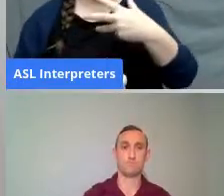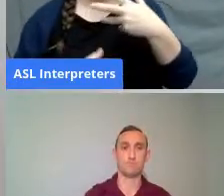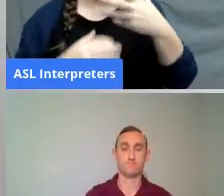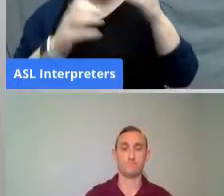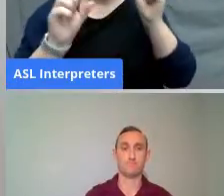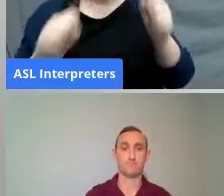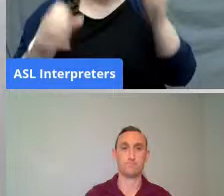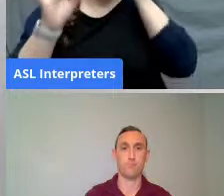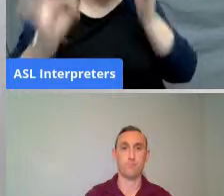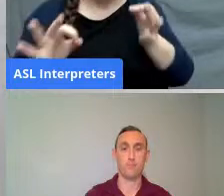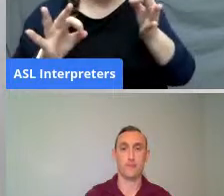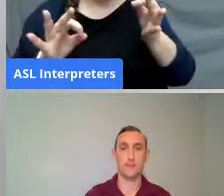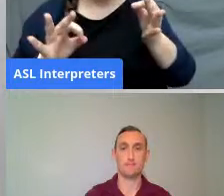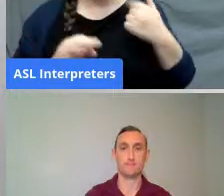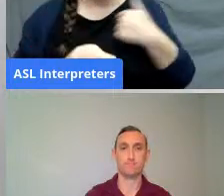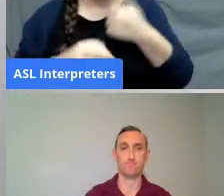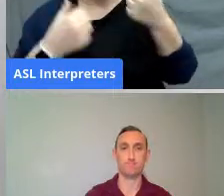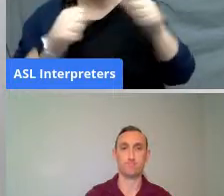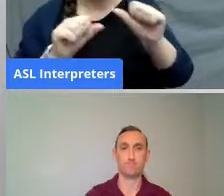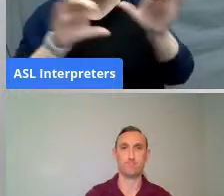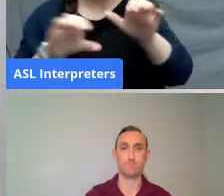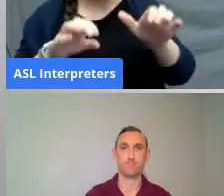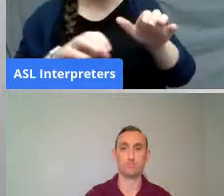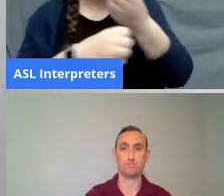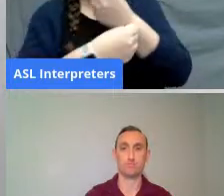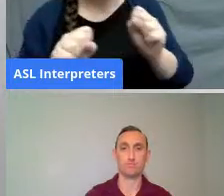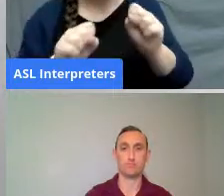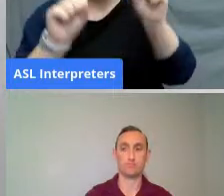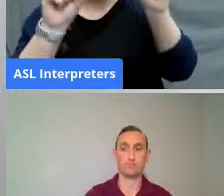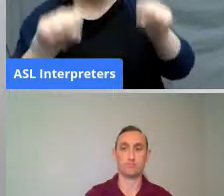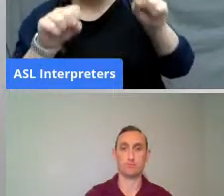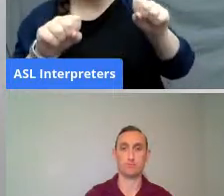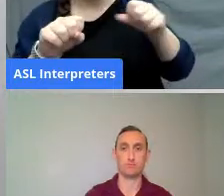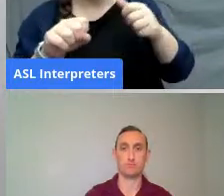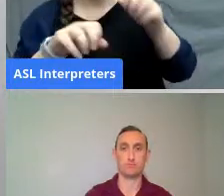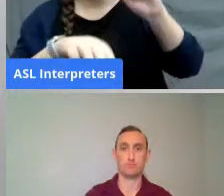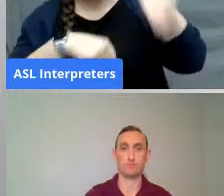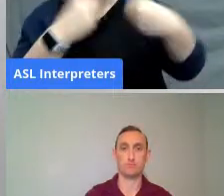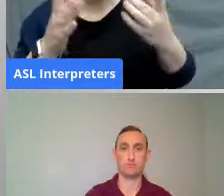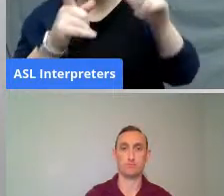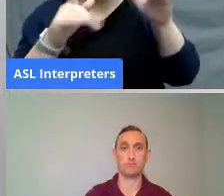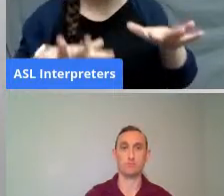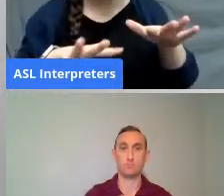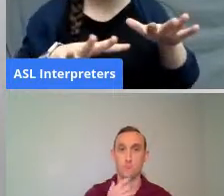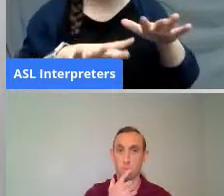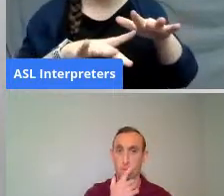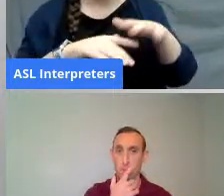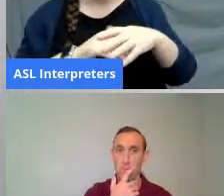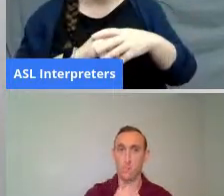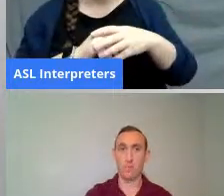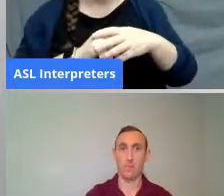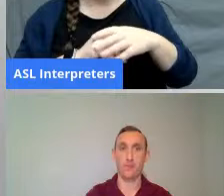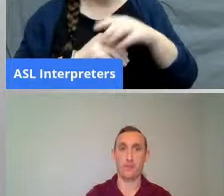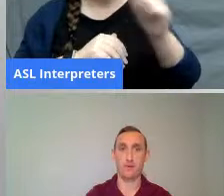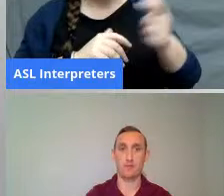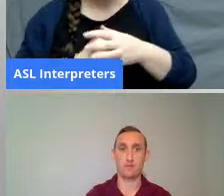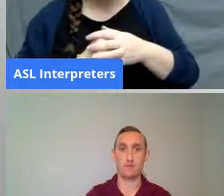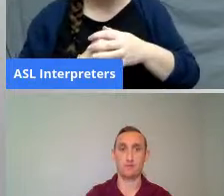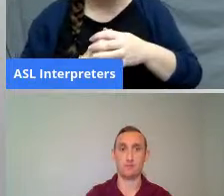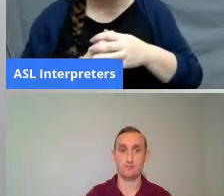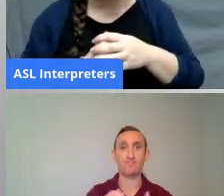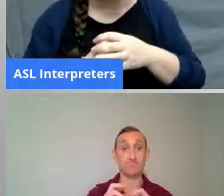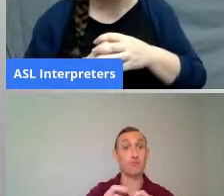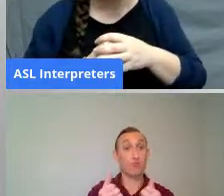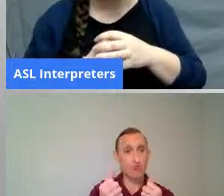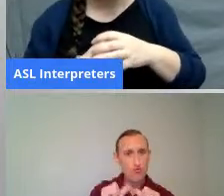And we're trying to do this in as safe of a way as possible, offering testing, testing, looking for ways to test individuals